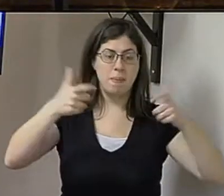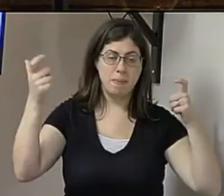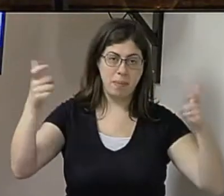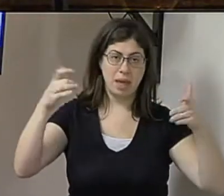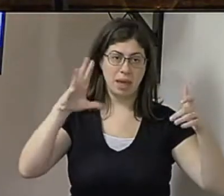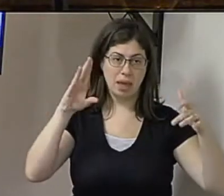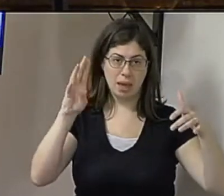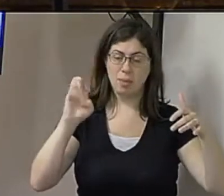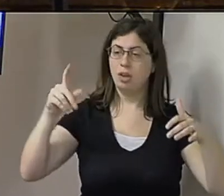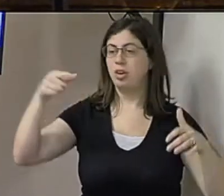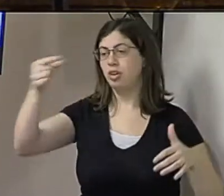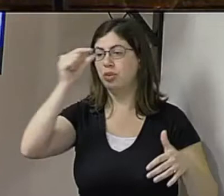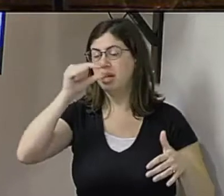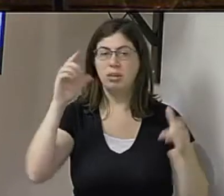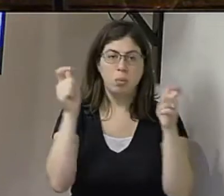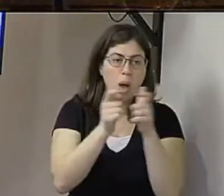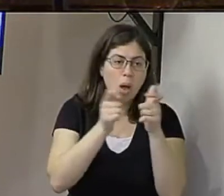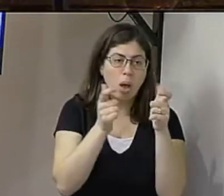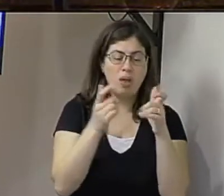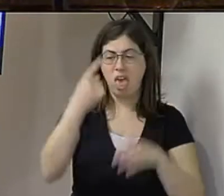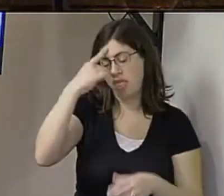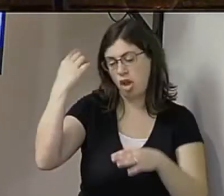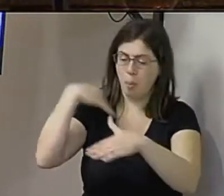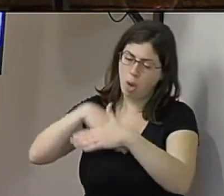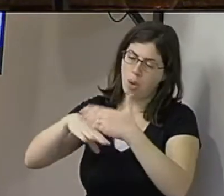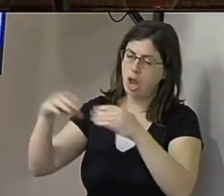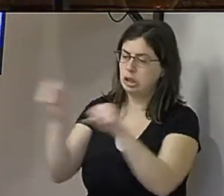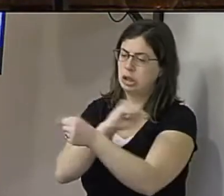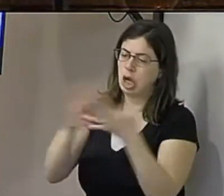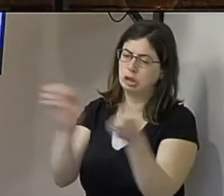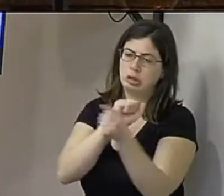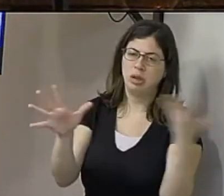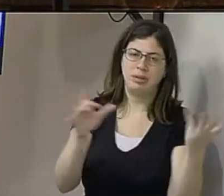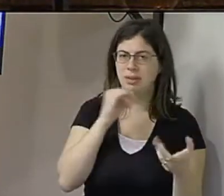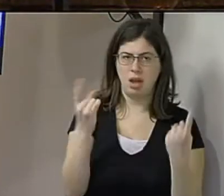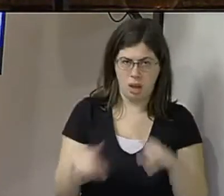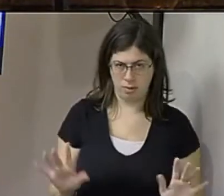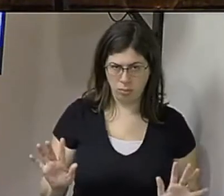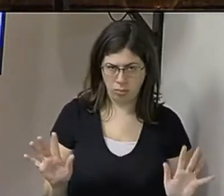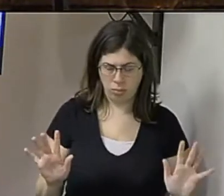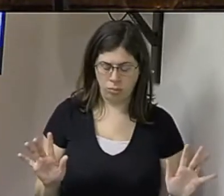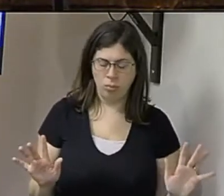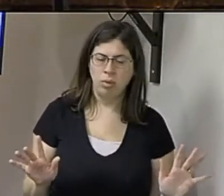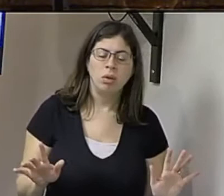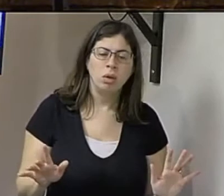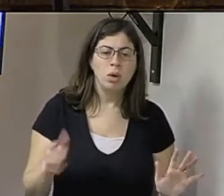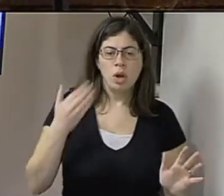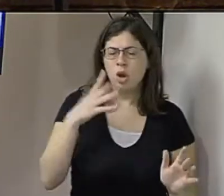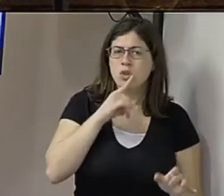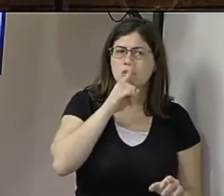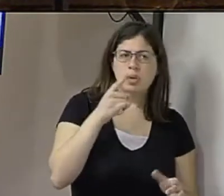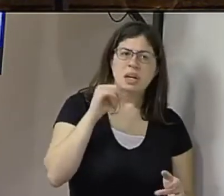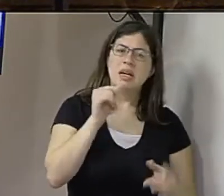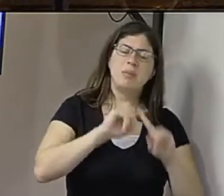empire, Greece, tiny collection of city-states, and he thinks he's just going to go and roll over them, and that's not what happens at all. In fact, we don't know if it's true or